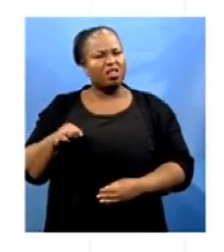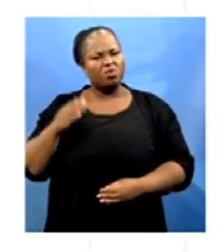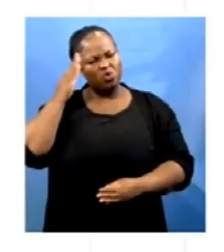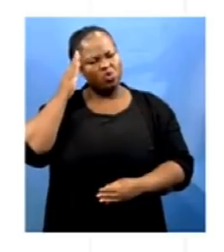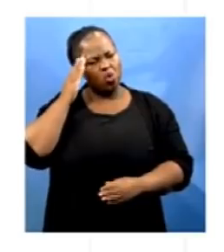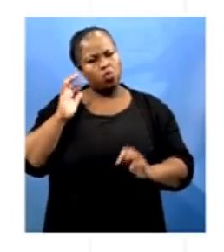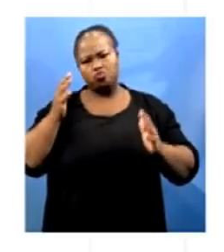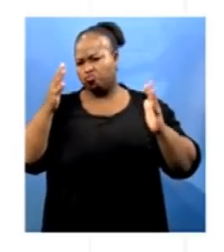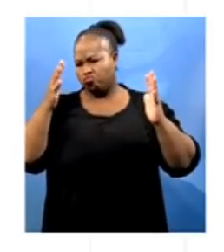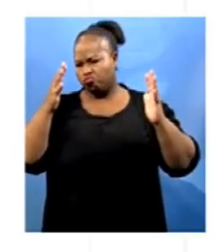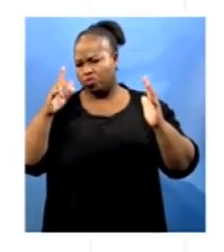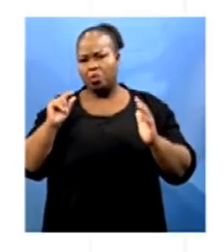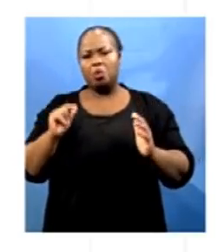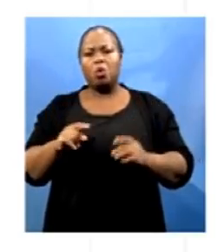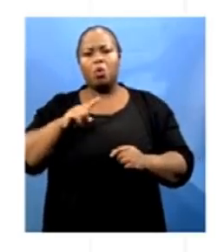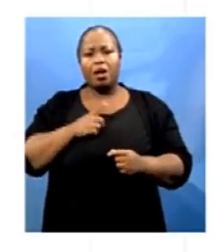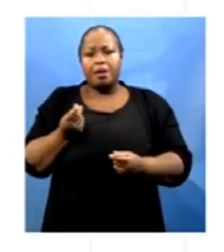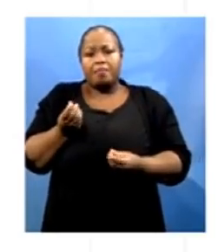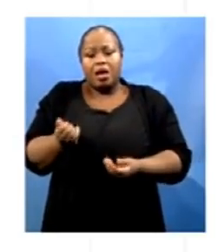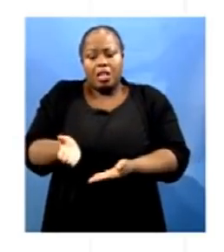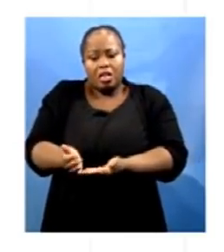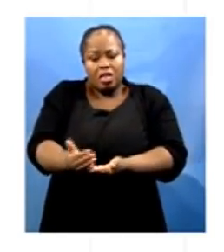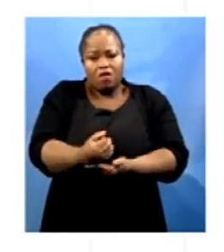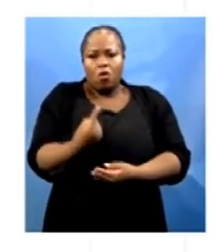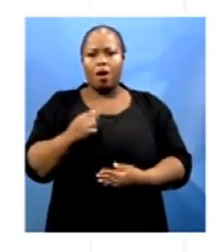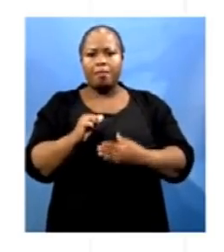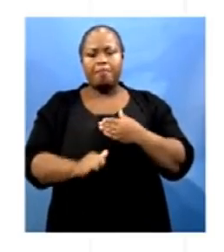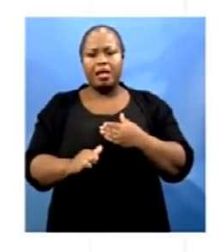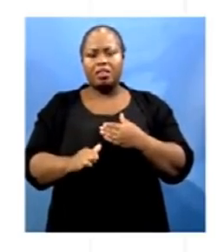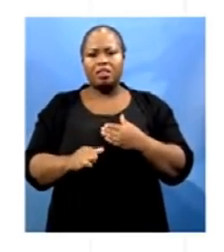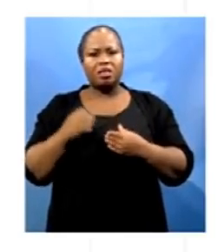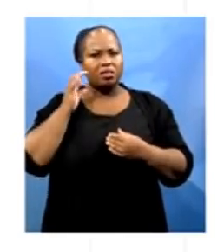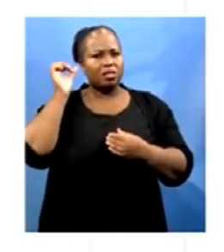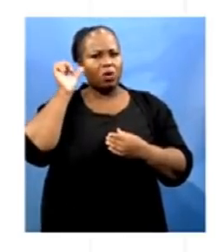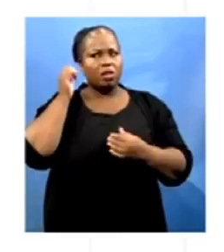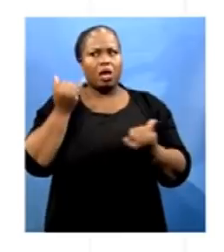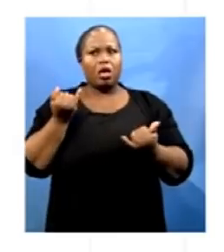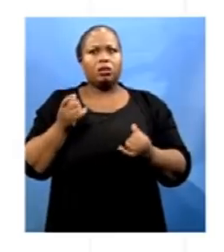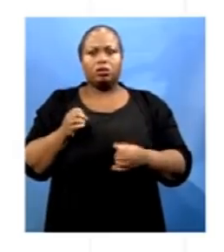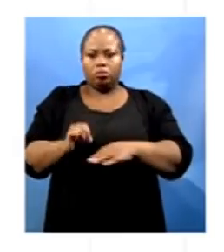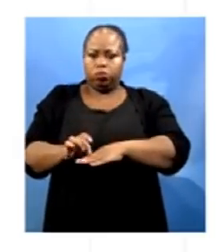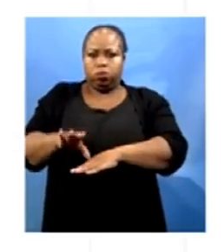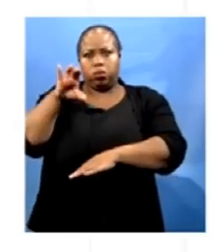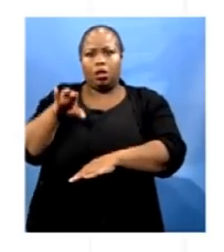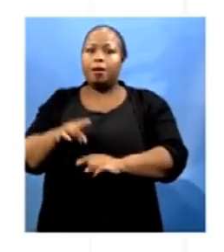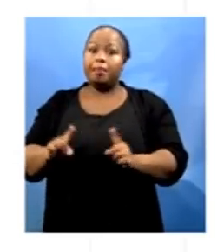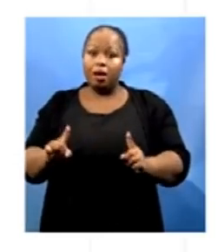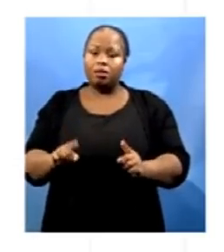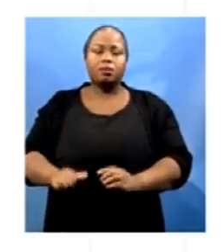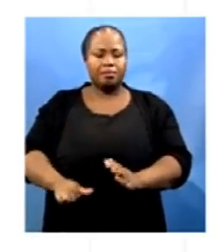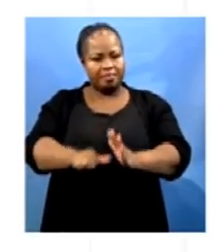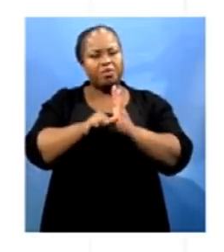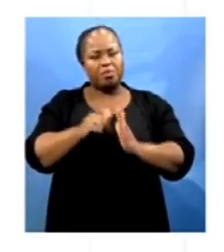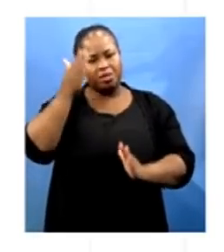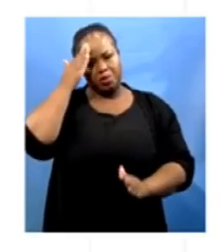time period, and sounds like a lot, I think it's important to note that against the scale of the